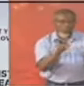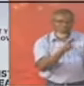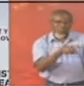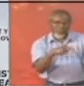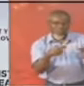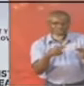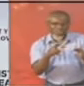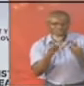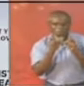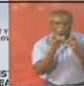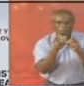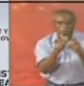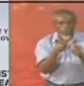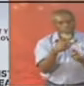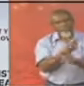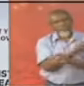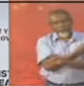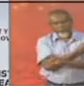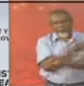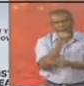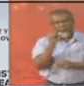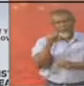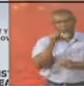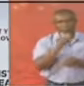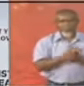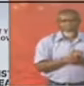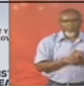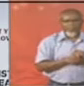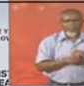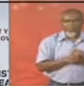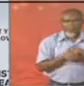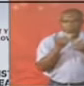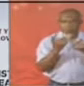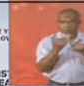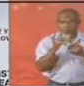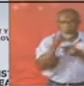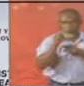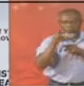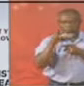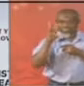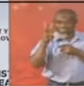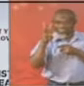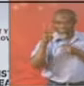Hines. We have a follow-up question from TV6, please.